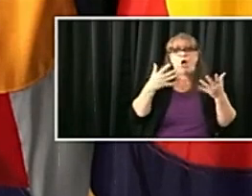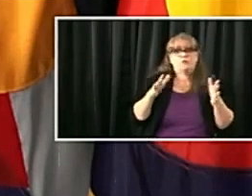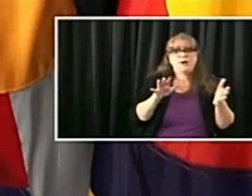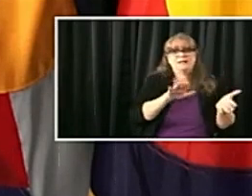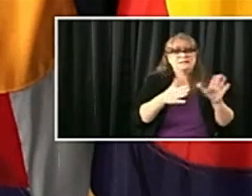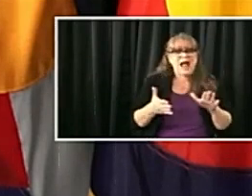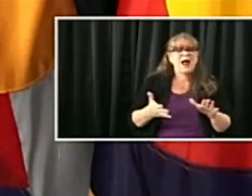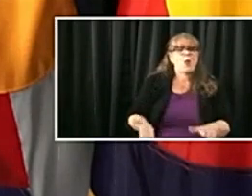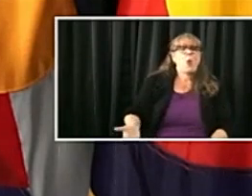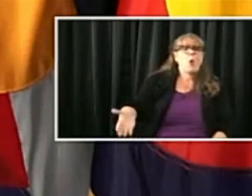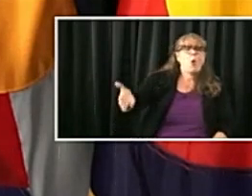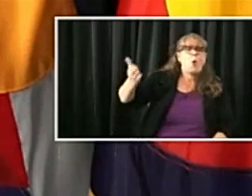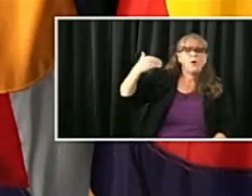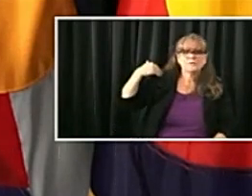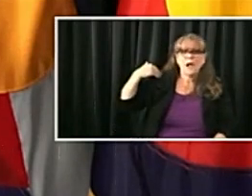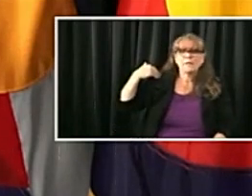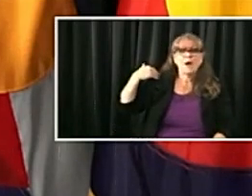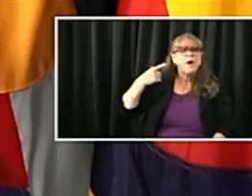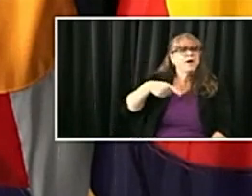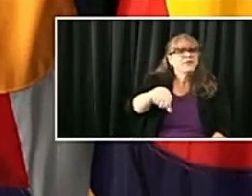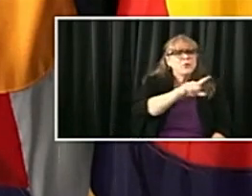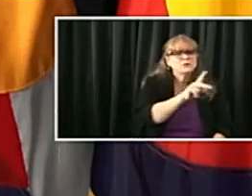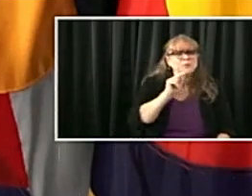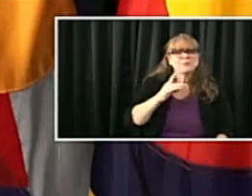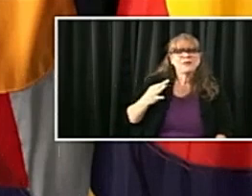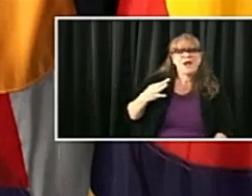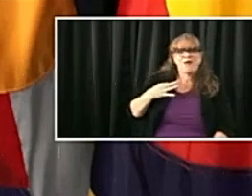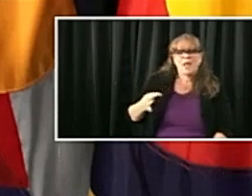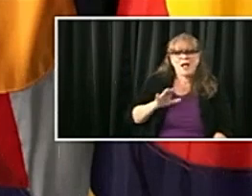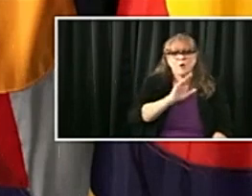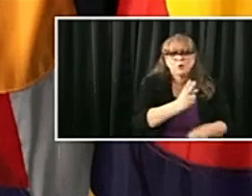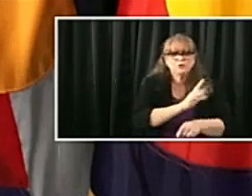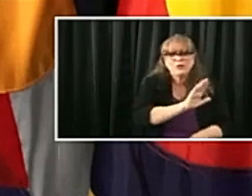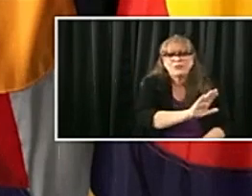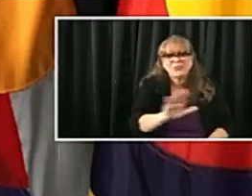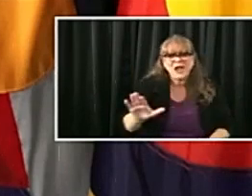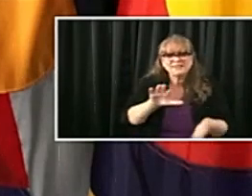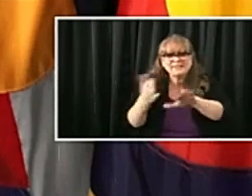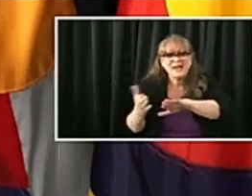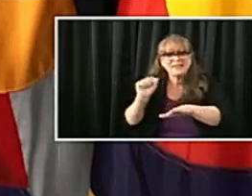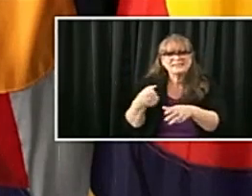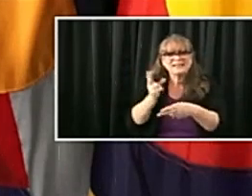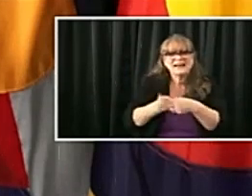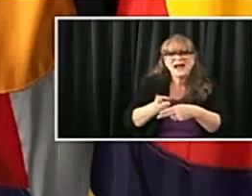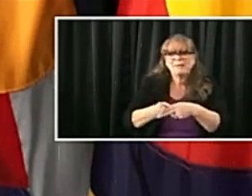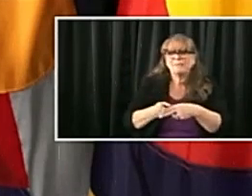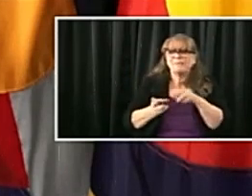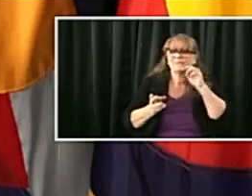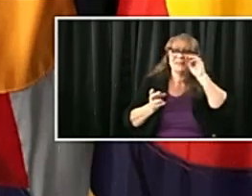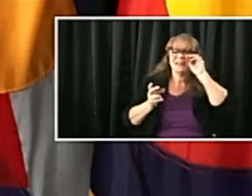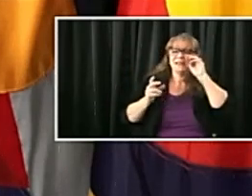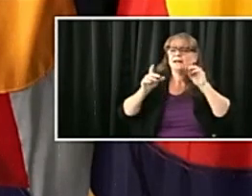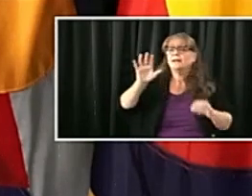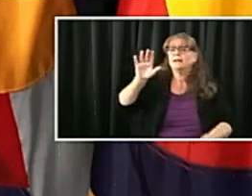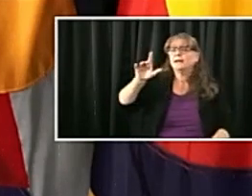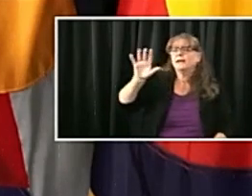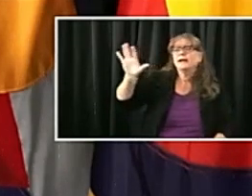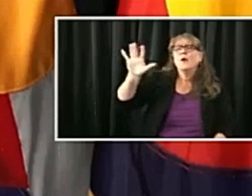name. It seems like that, should not be happening. No, and those are generally caught. That's what we're talking about, security